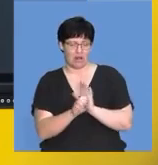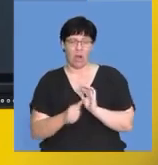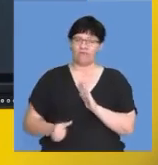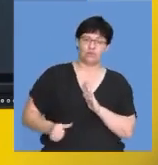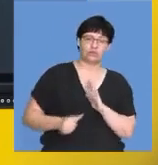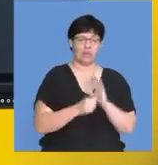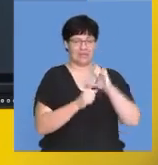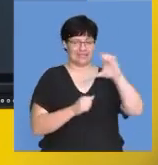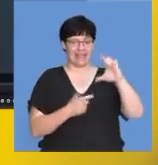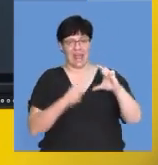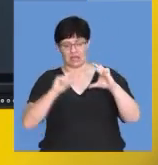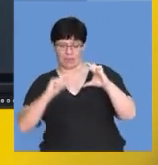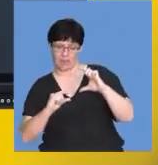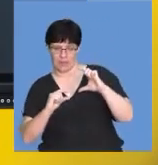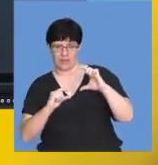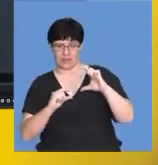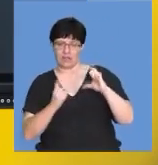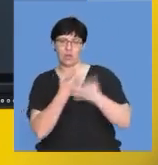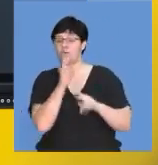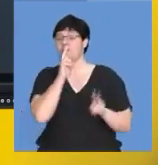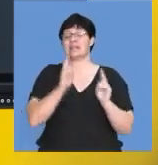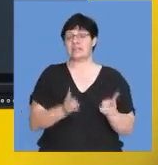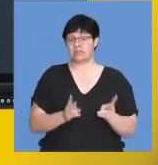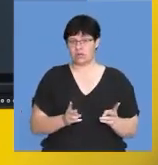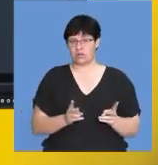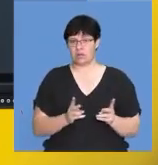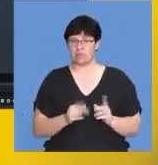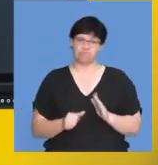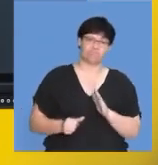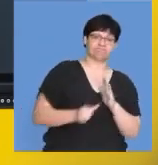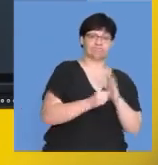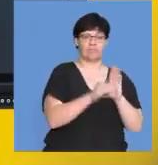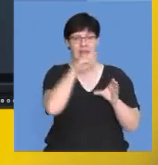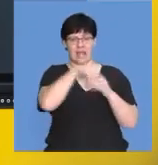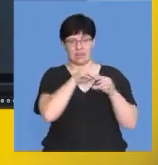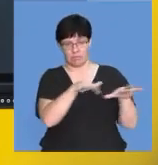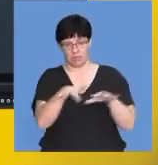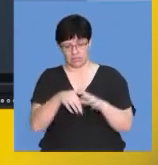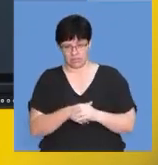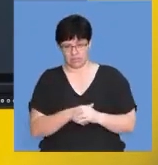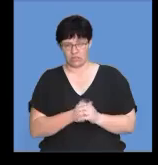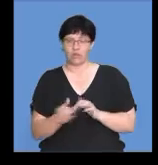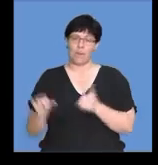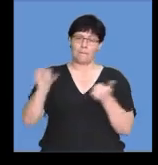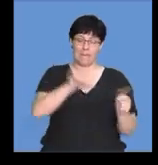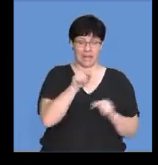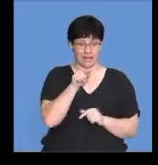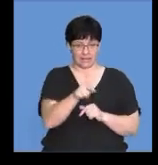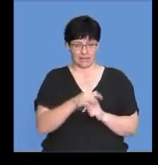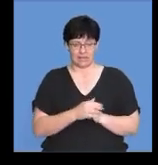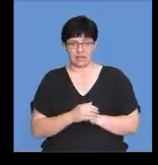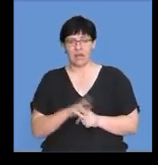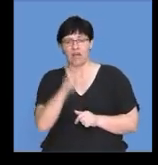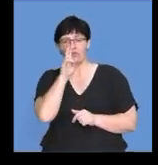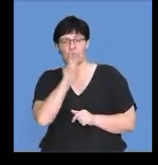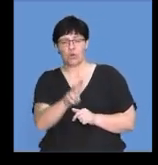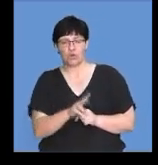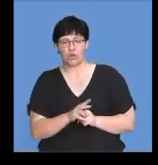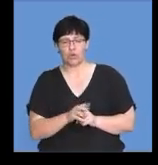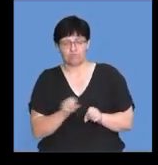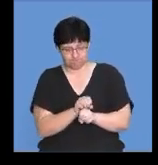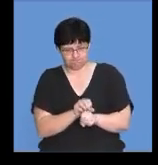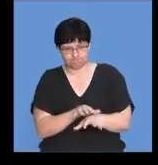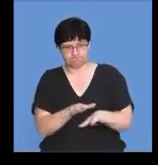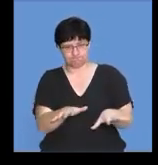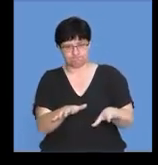dominant and a recessive allele which are not necessarily predominant in the population. So getting back to this, if we look at the